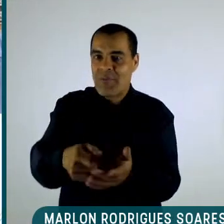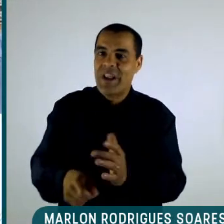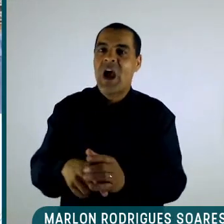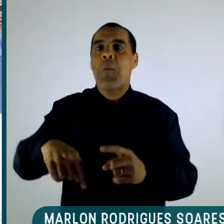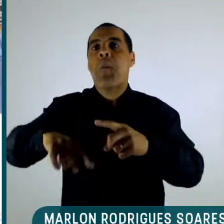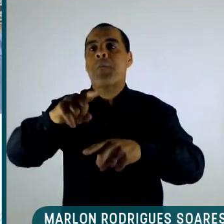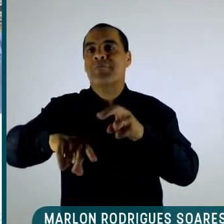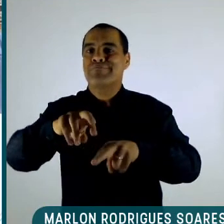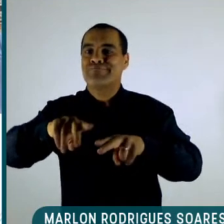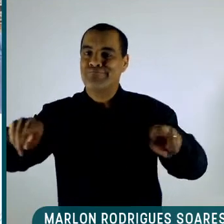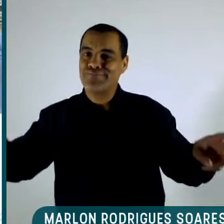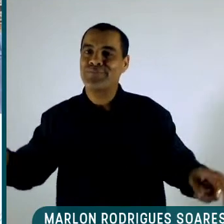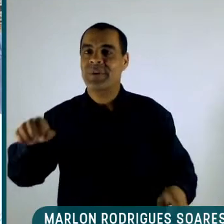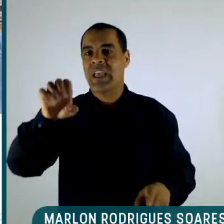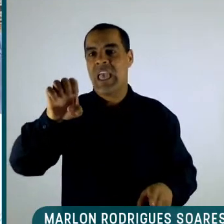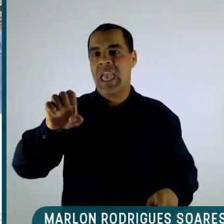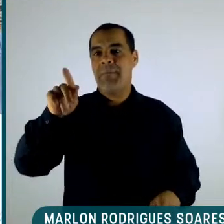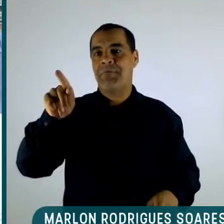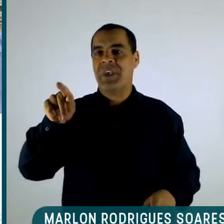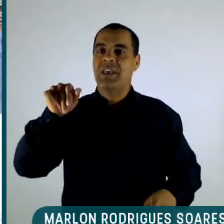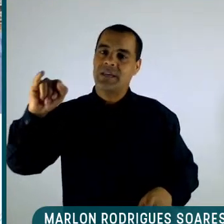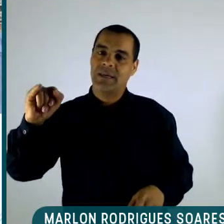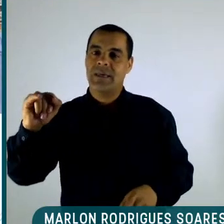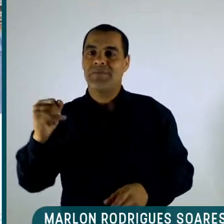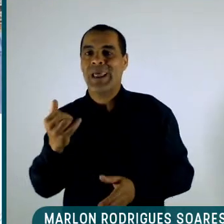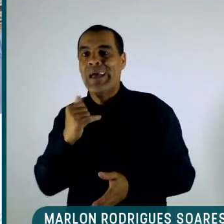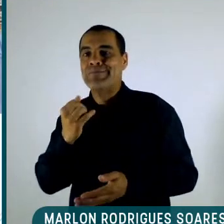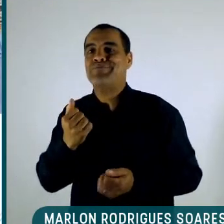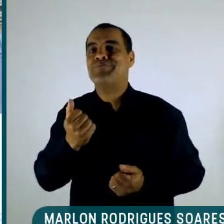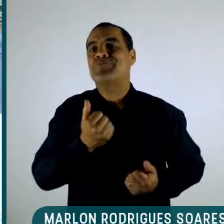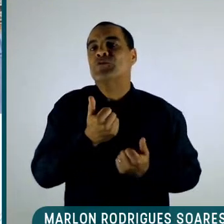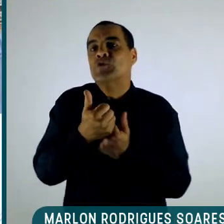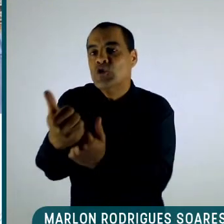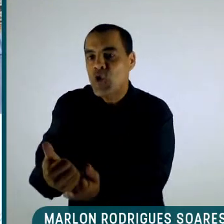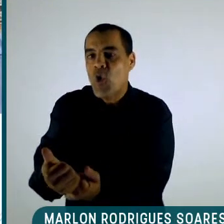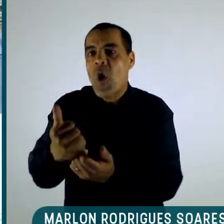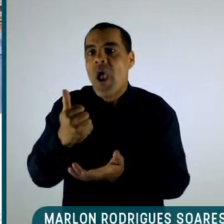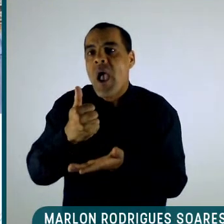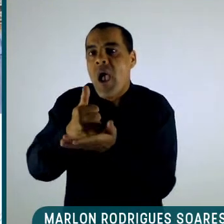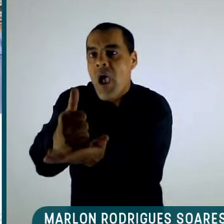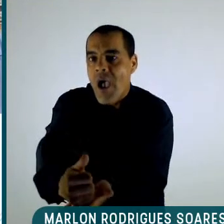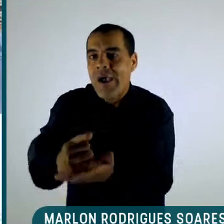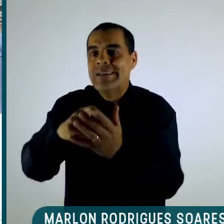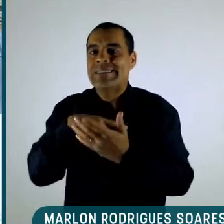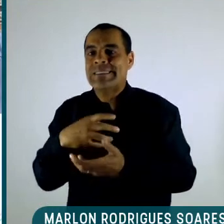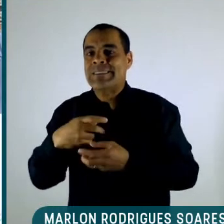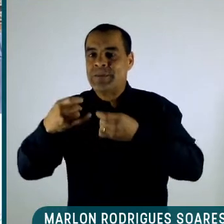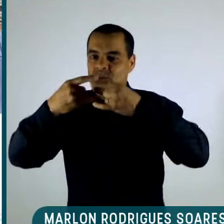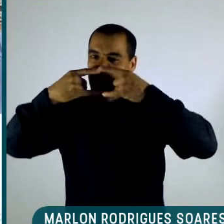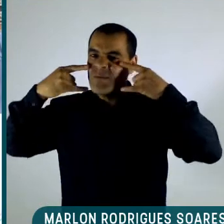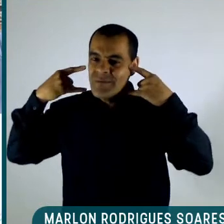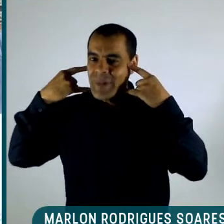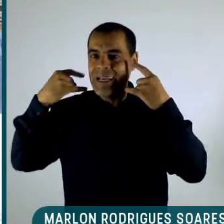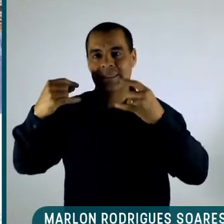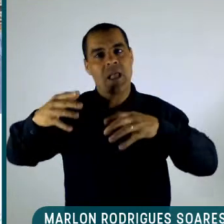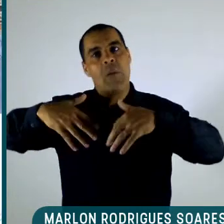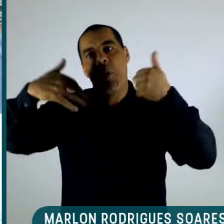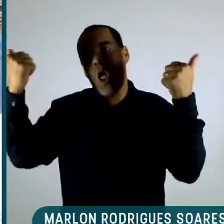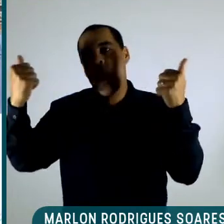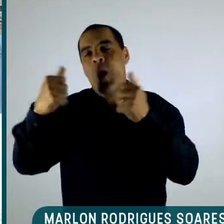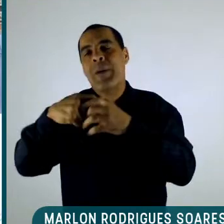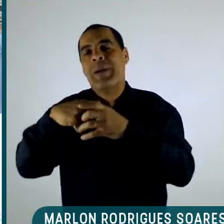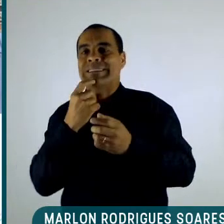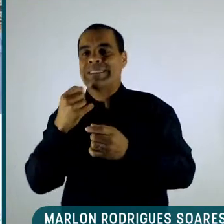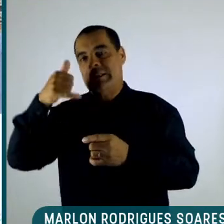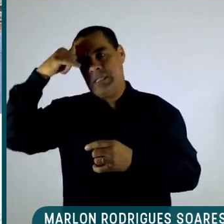PPE equipment so the population could use that for eventual situations of assistance. We realized the masks is